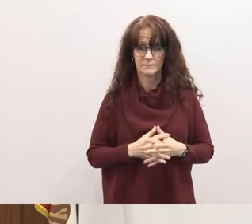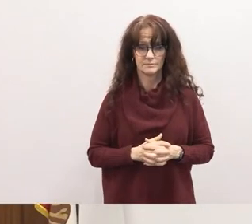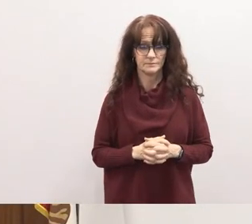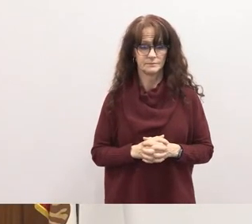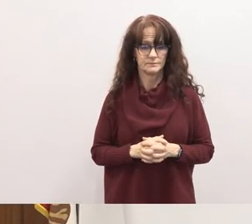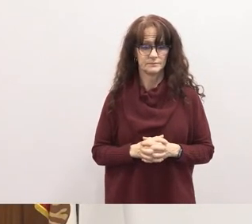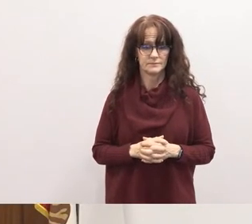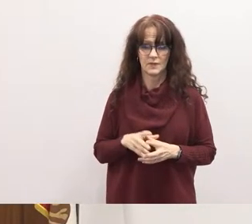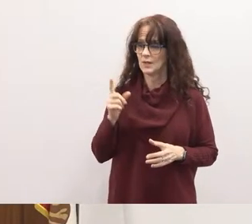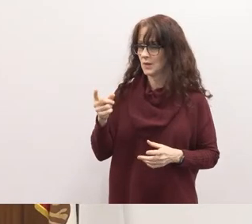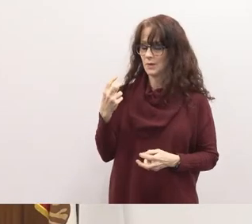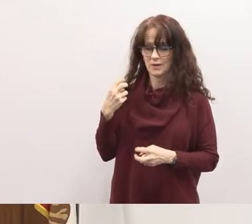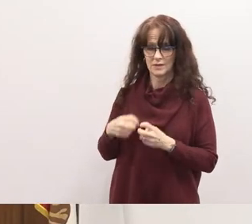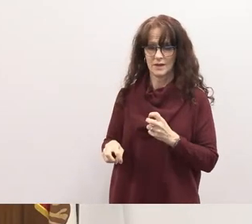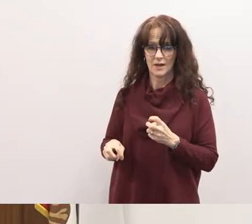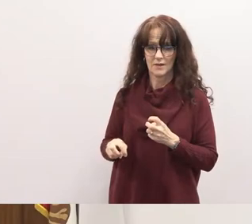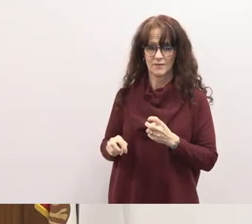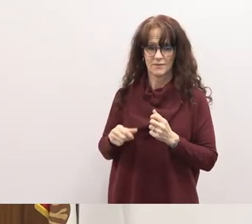You are a tough act to follow.